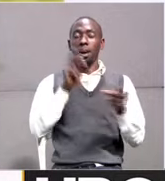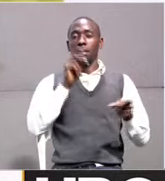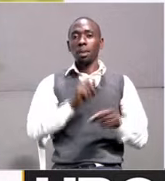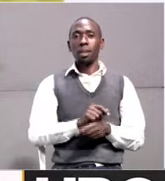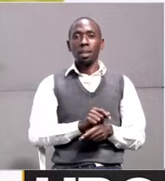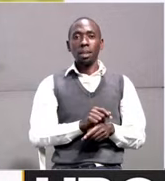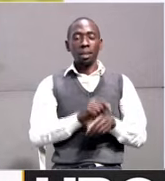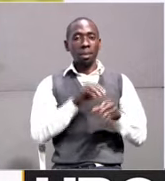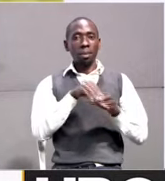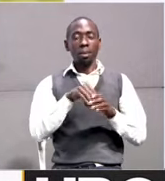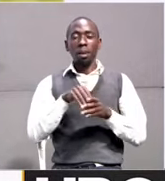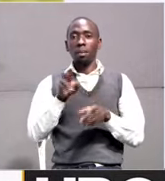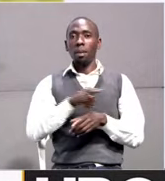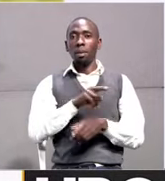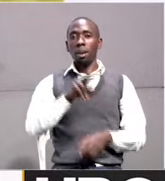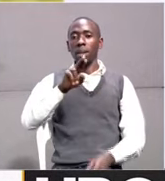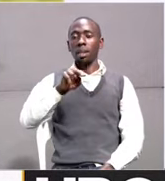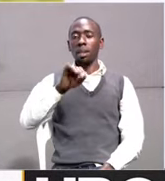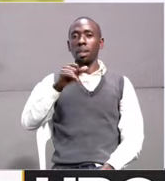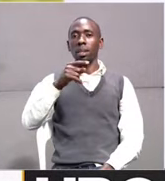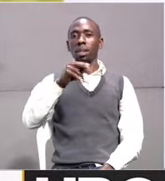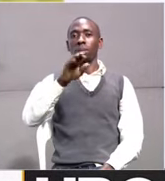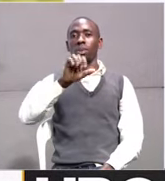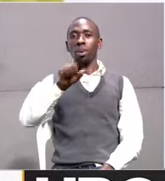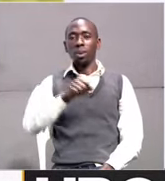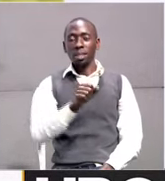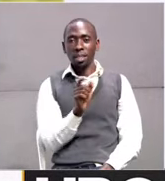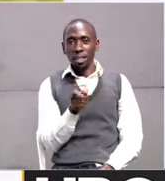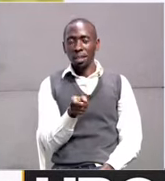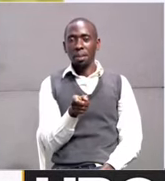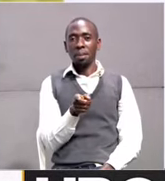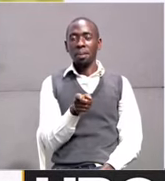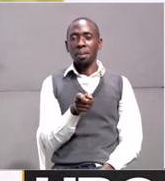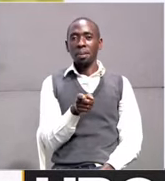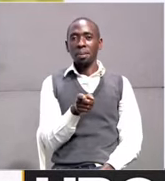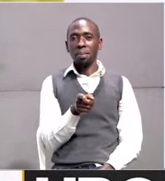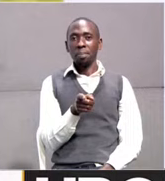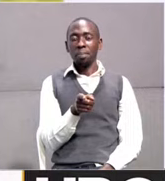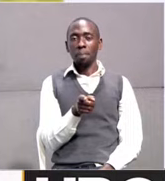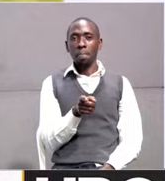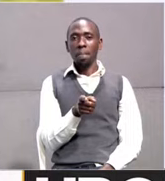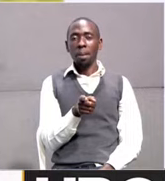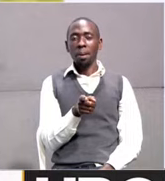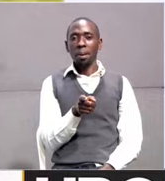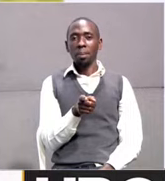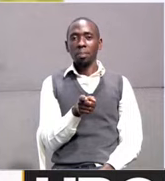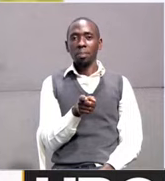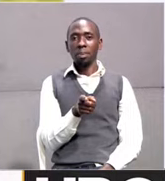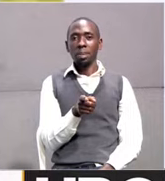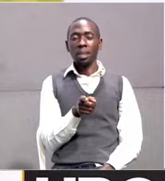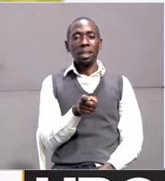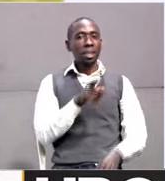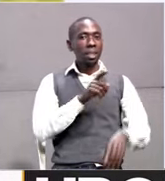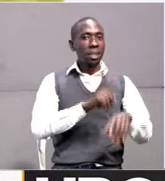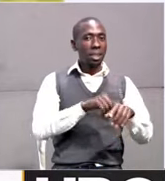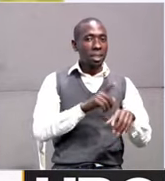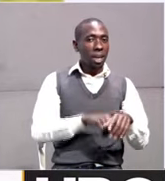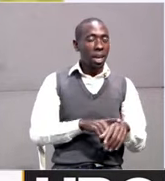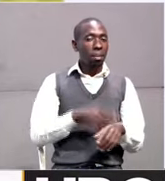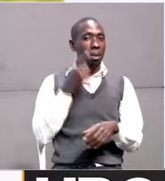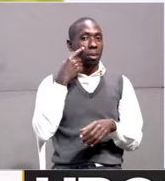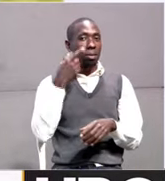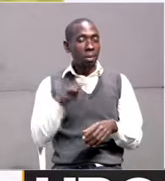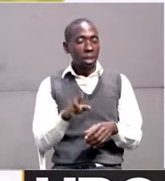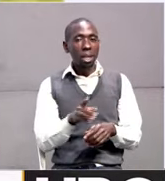writes. So it was a perfect paradise for Negroes. As fast as they sowed, they were sure of